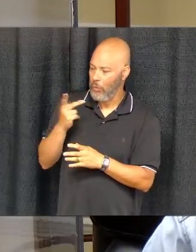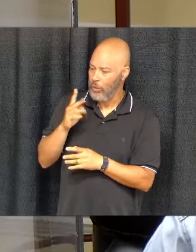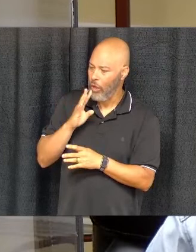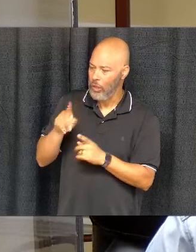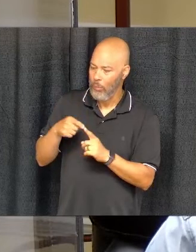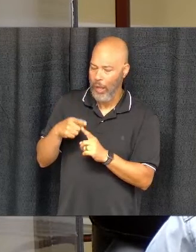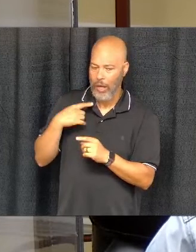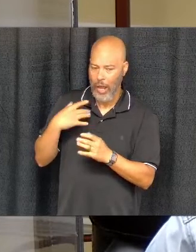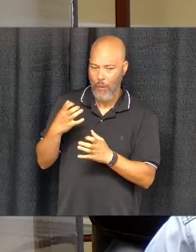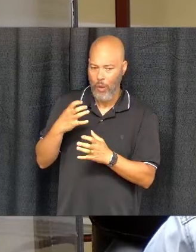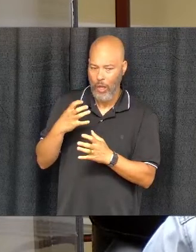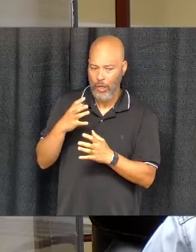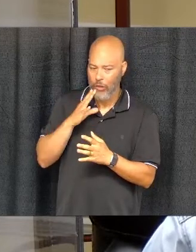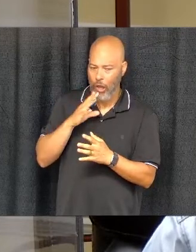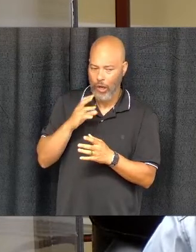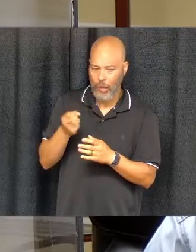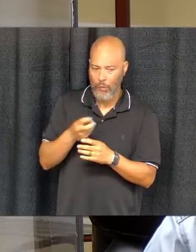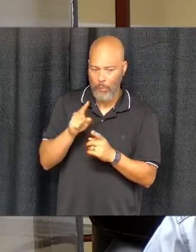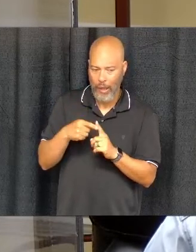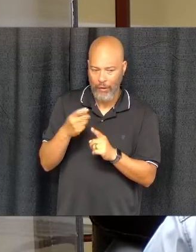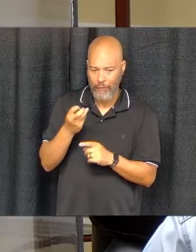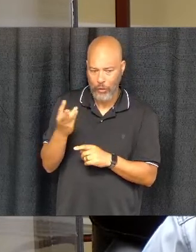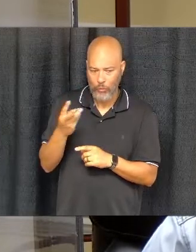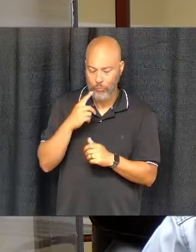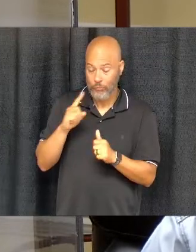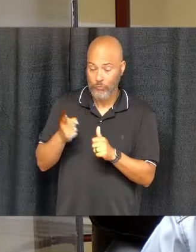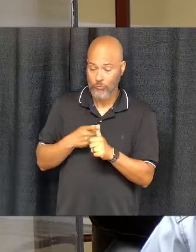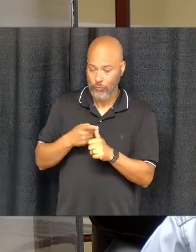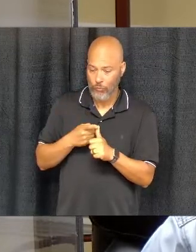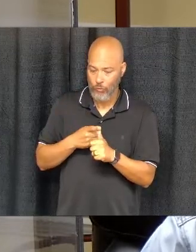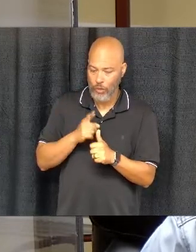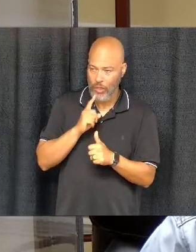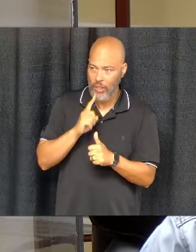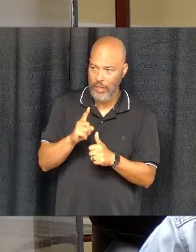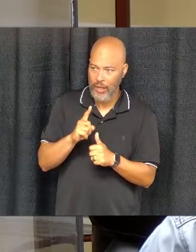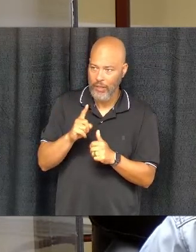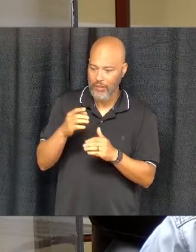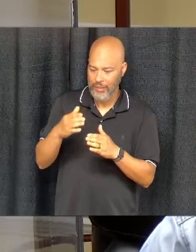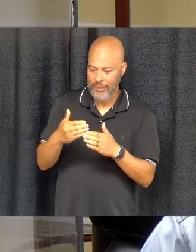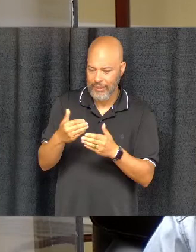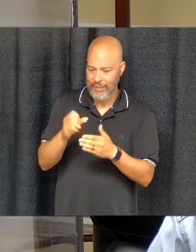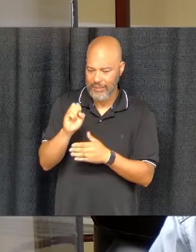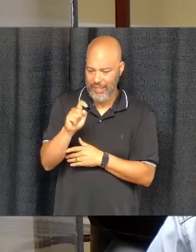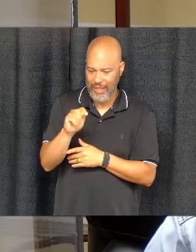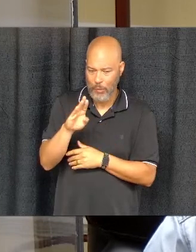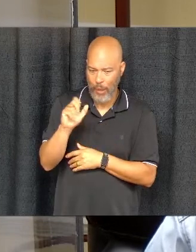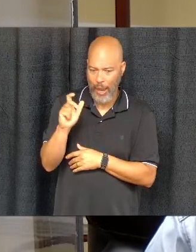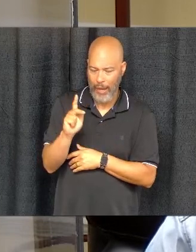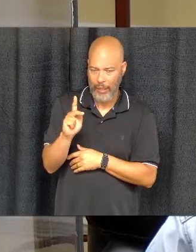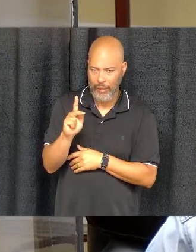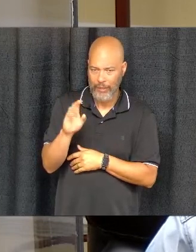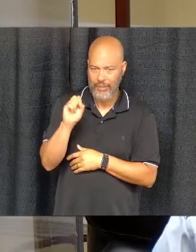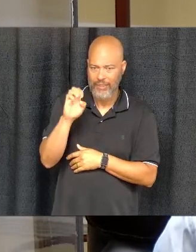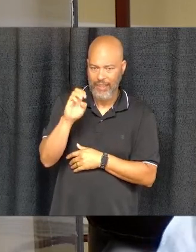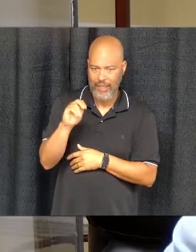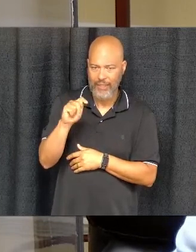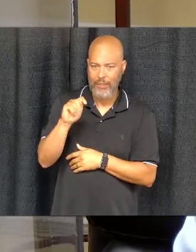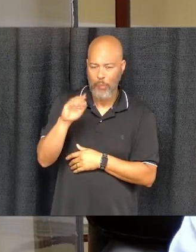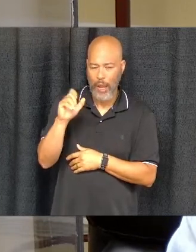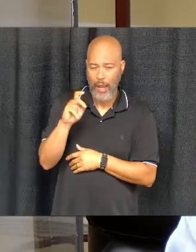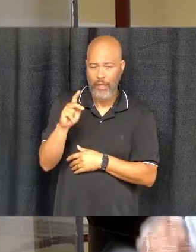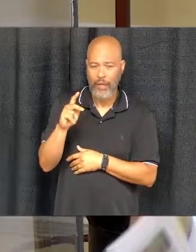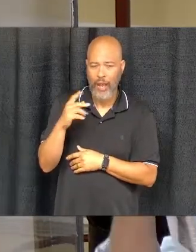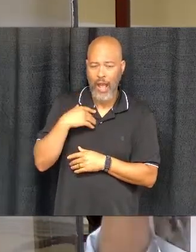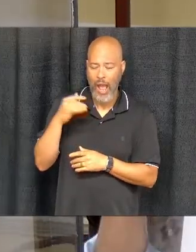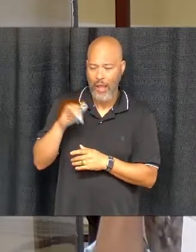so I wanted to go over a couple. And the first one is the setback. I'd like to talk about the setback. And